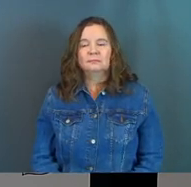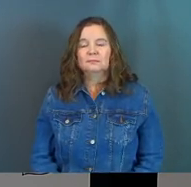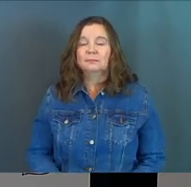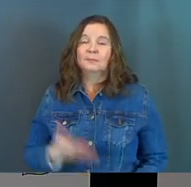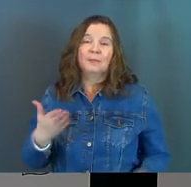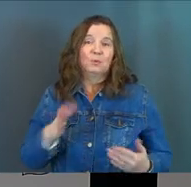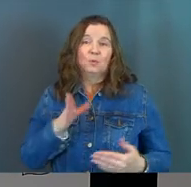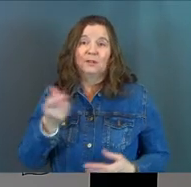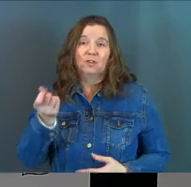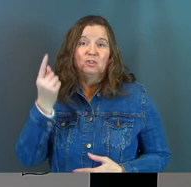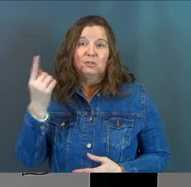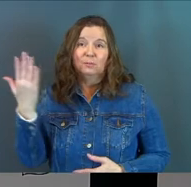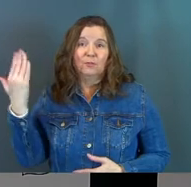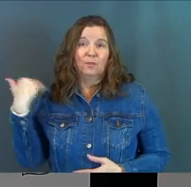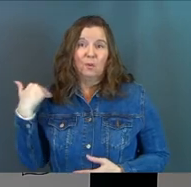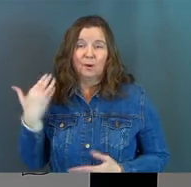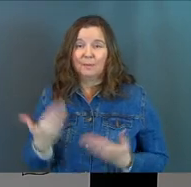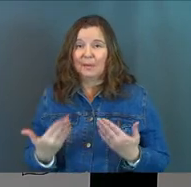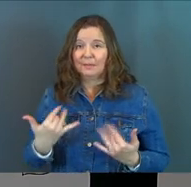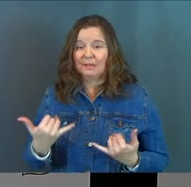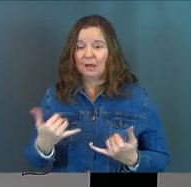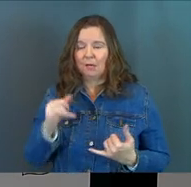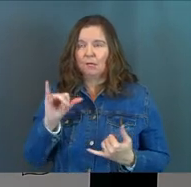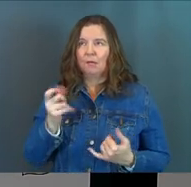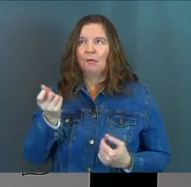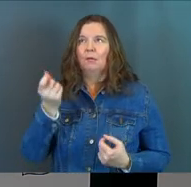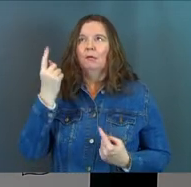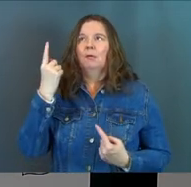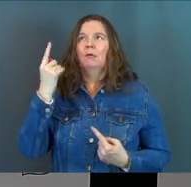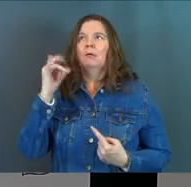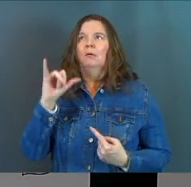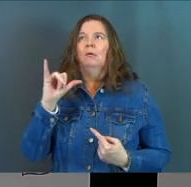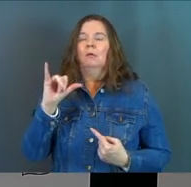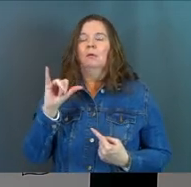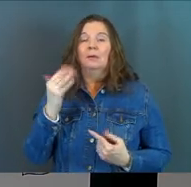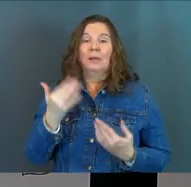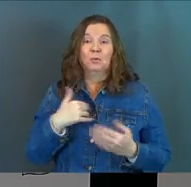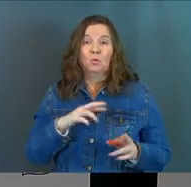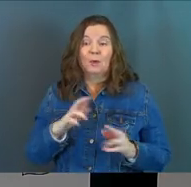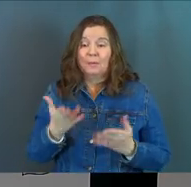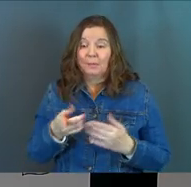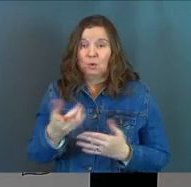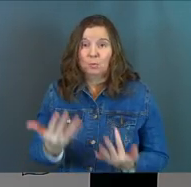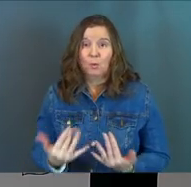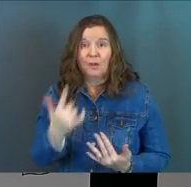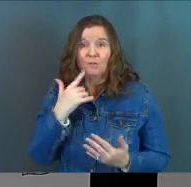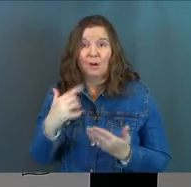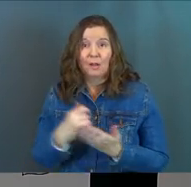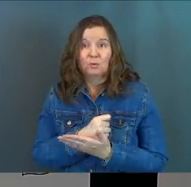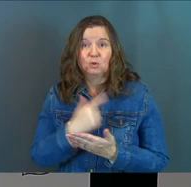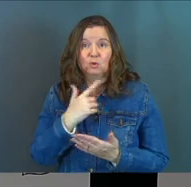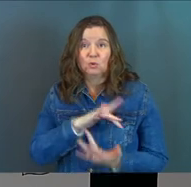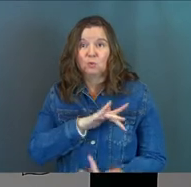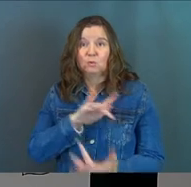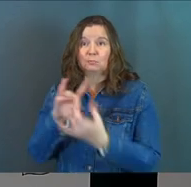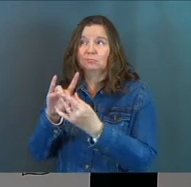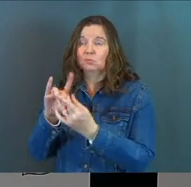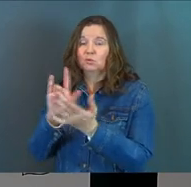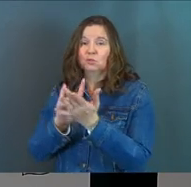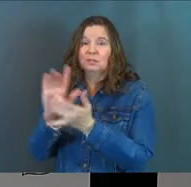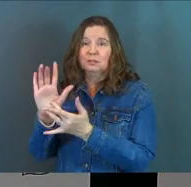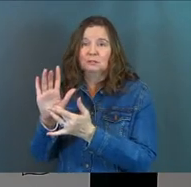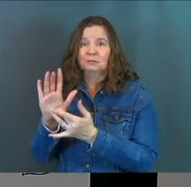maybe we never understood it before. Maybe now the light bulb went on. Maybe we're ready. Maybe you've been waiting for an opportunity to reach out to